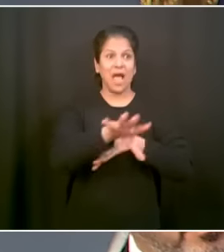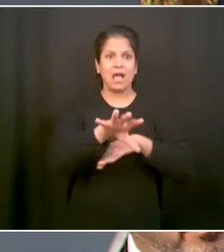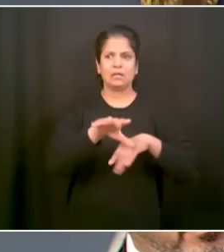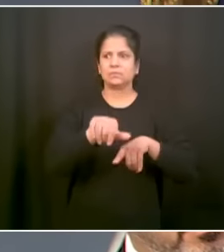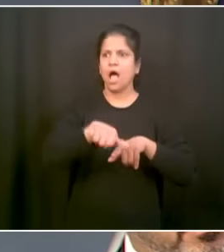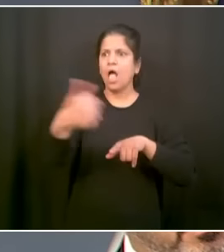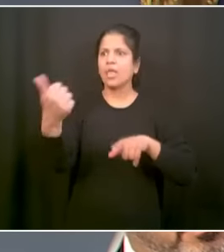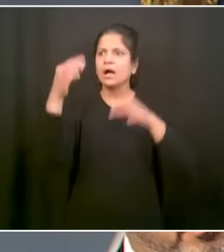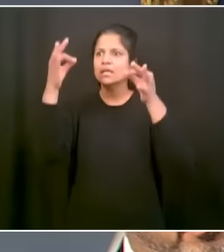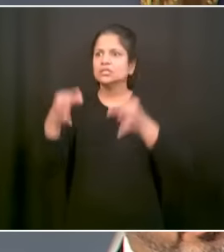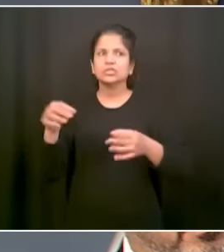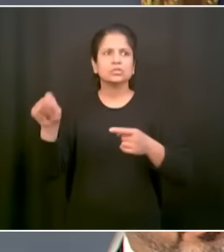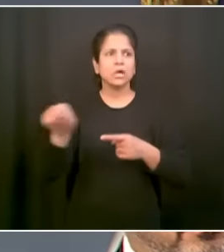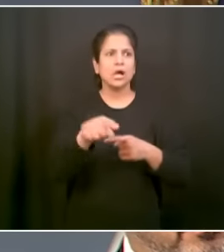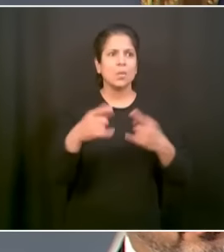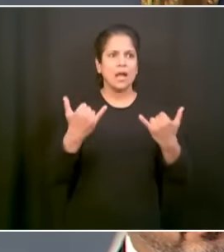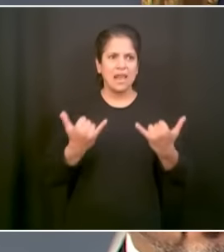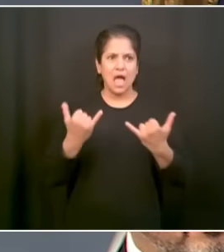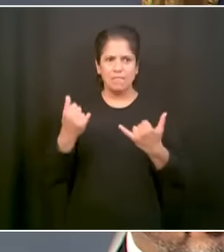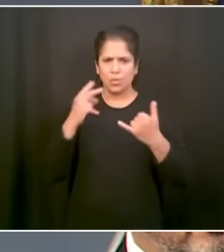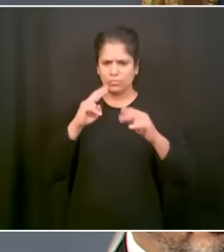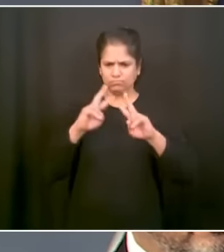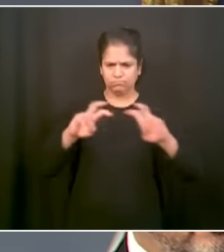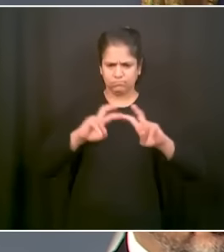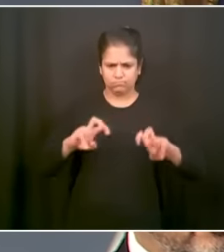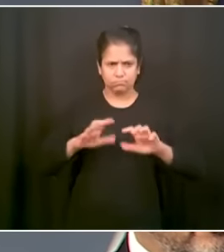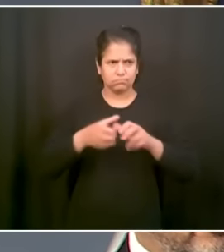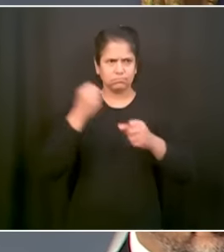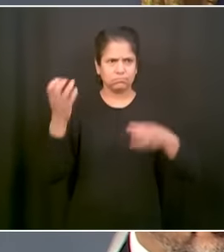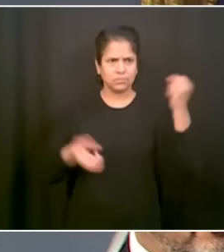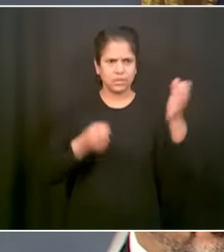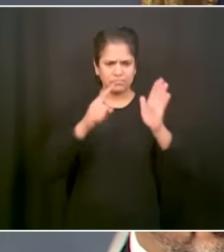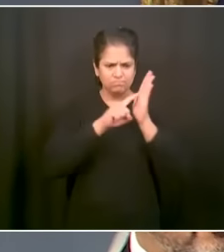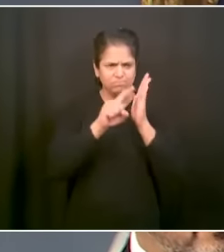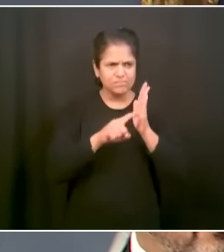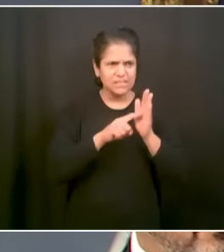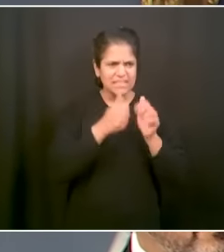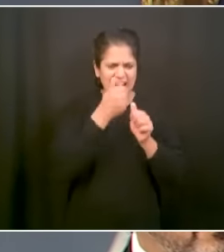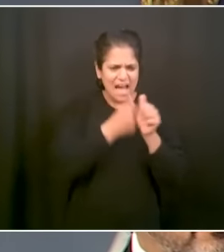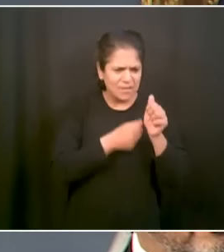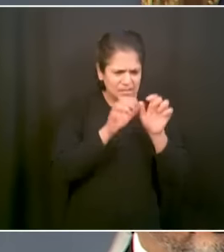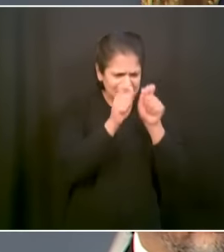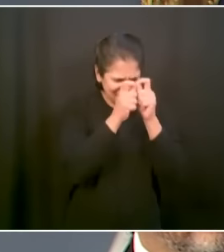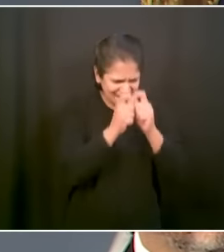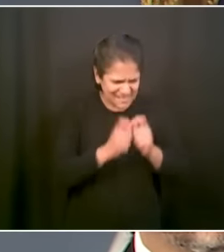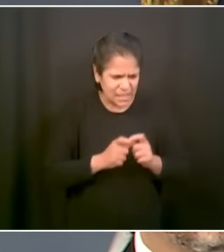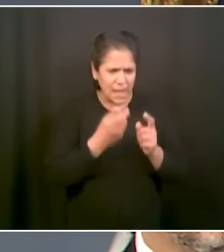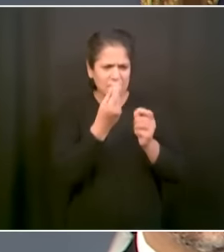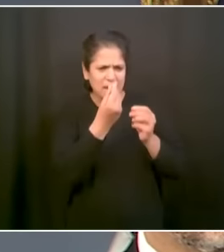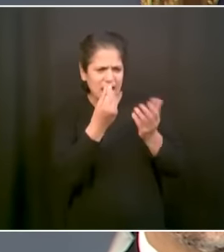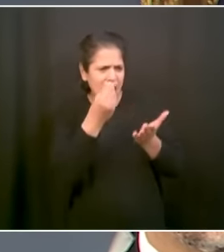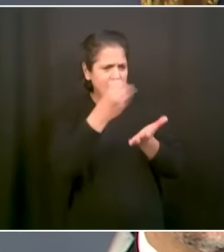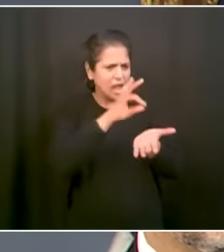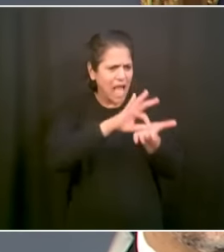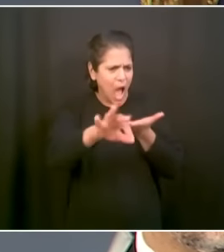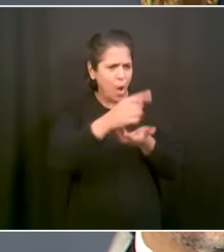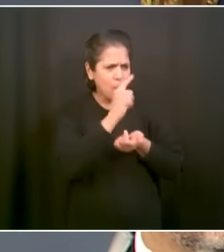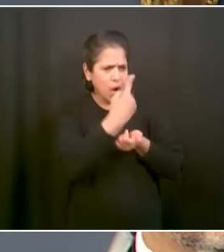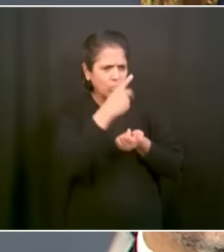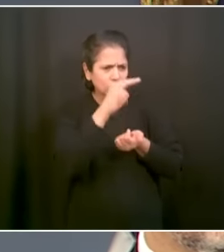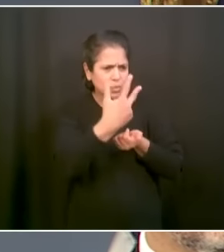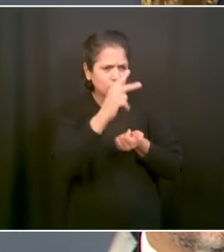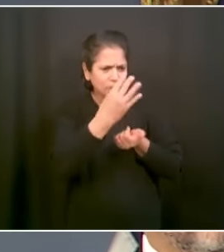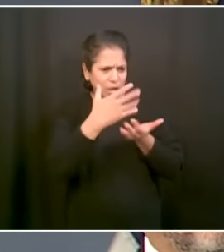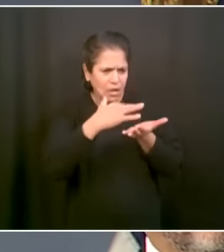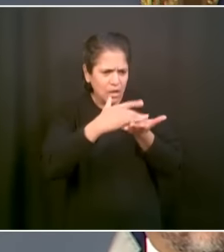dollar that the city spends and ensuring that every single one of us on this stage would be able to defend that dollar. Because if it cannot be defended, then it's not a dollar that should be